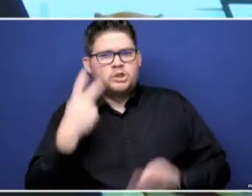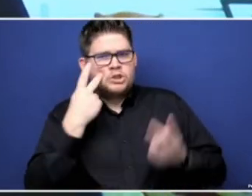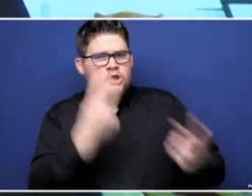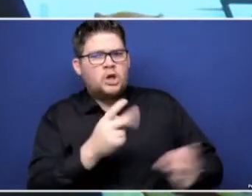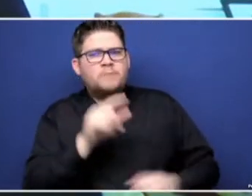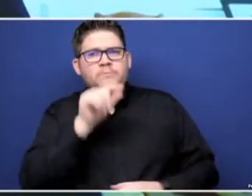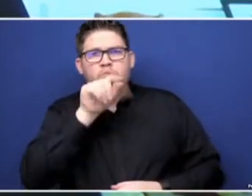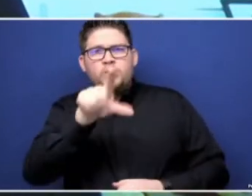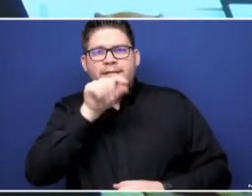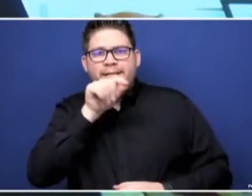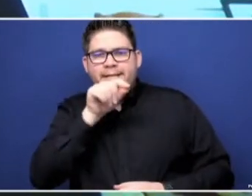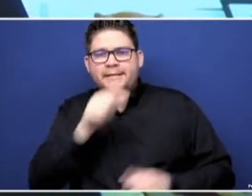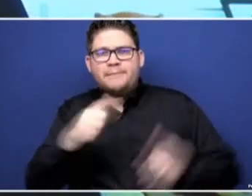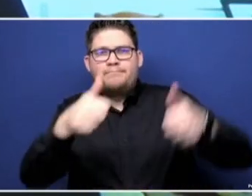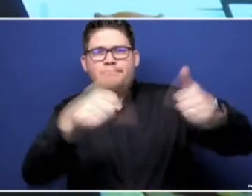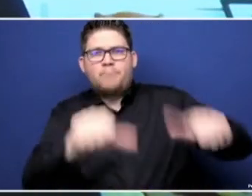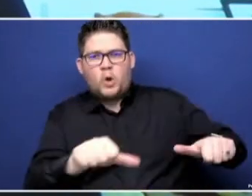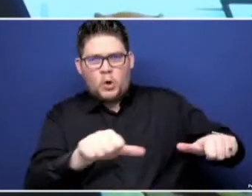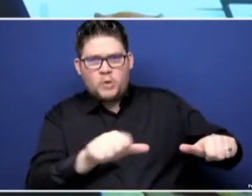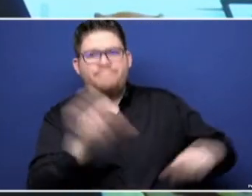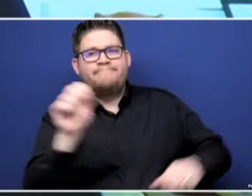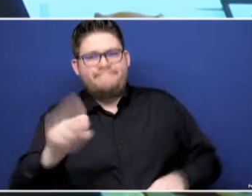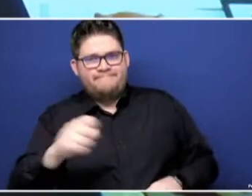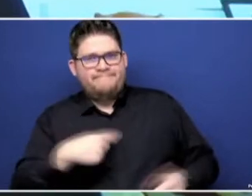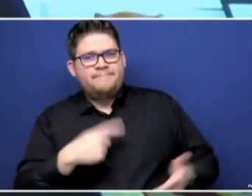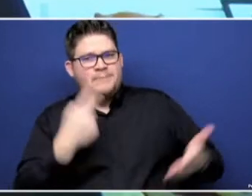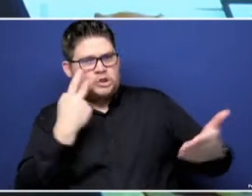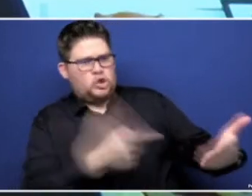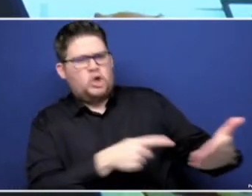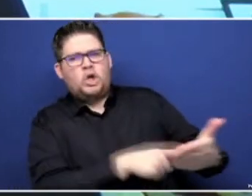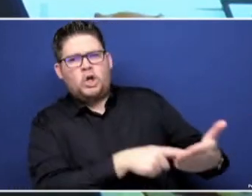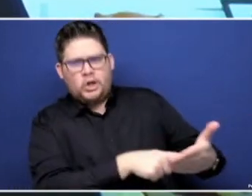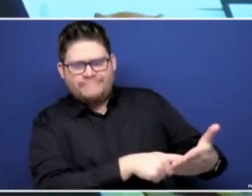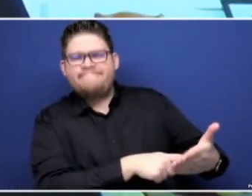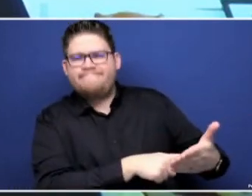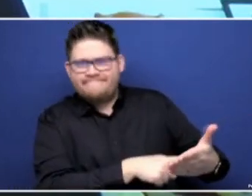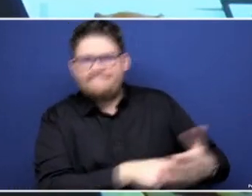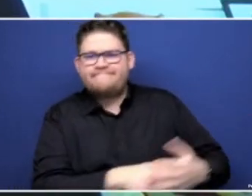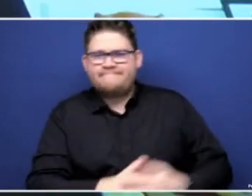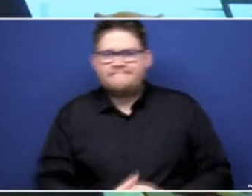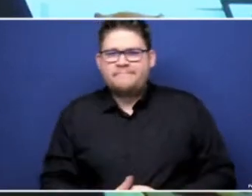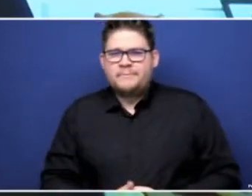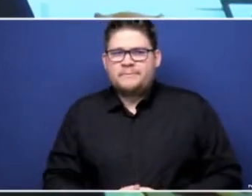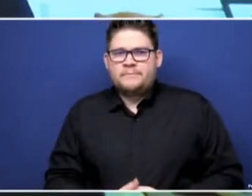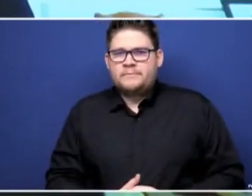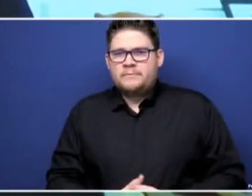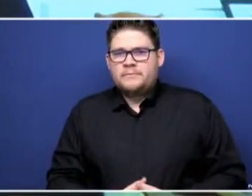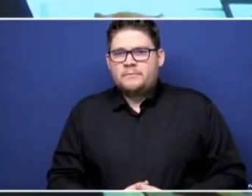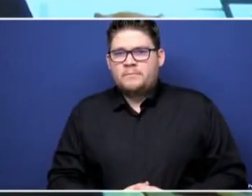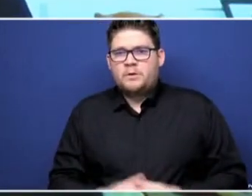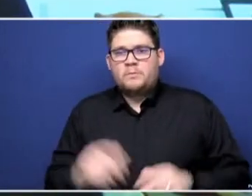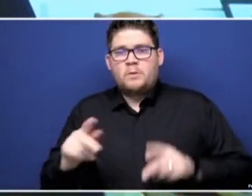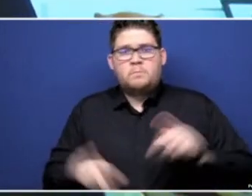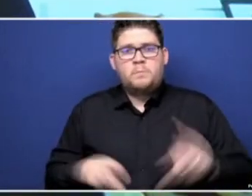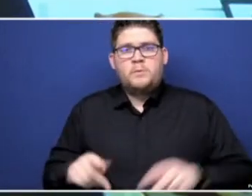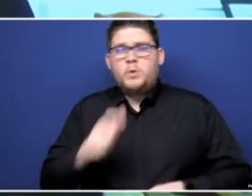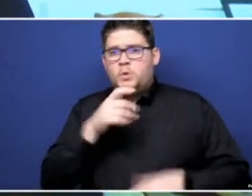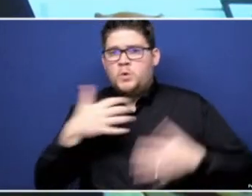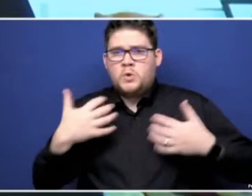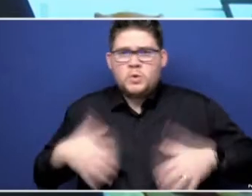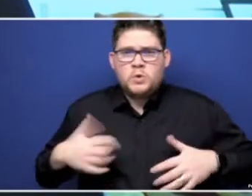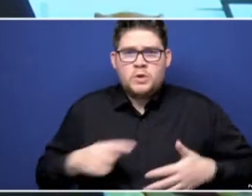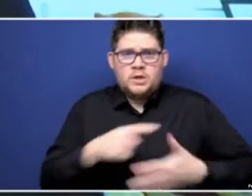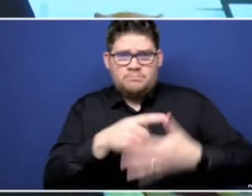themselves. We know that we may miss some. Our records in the big data sets that the Ministry of